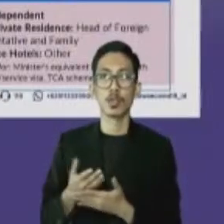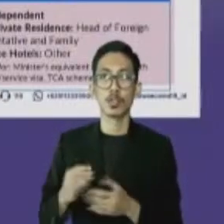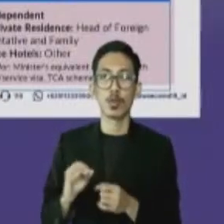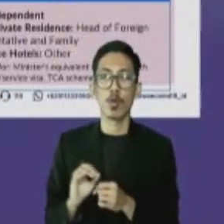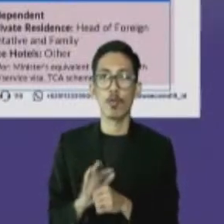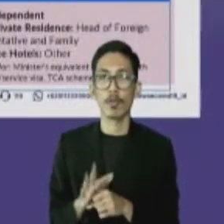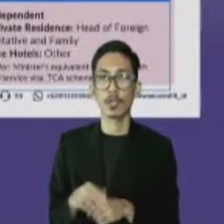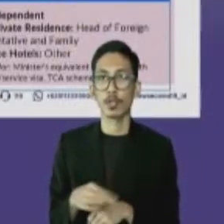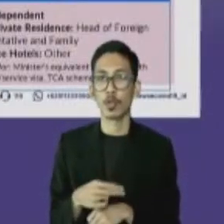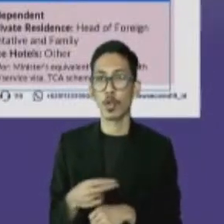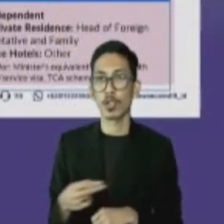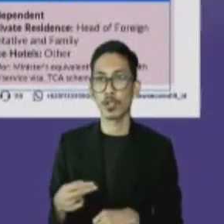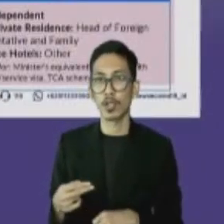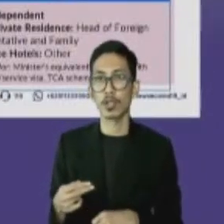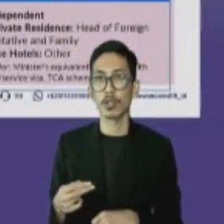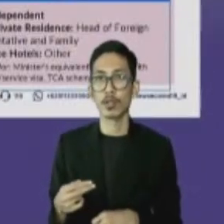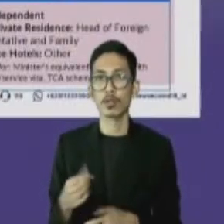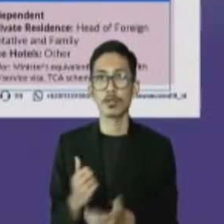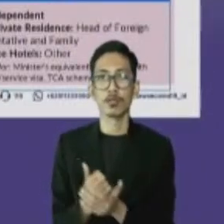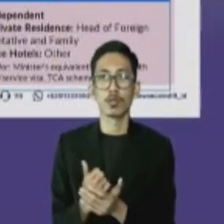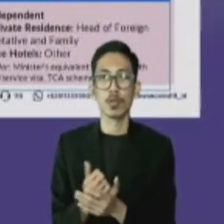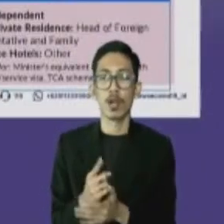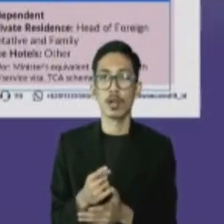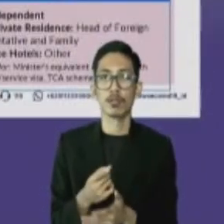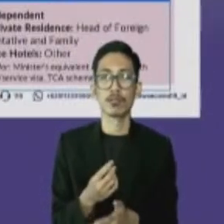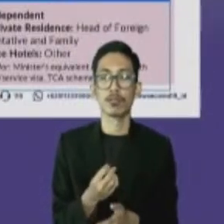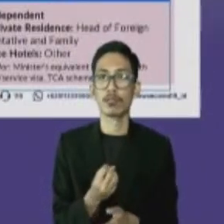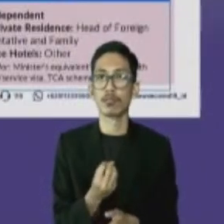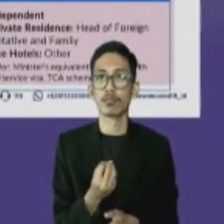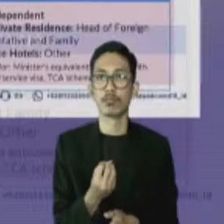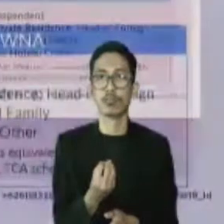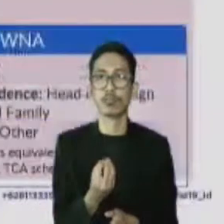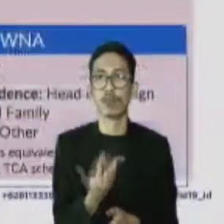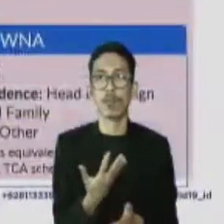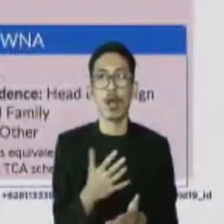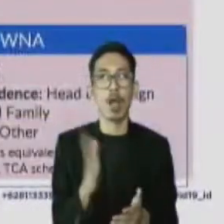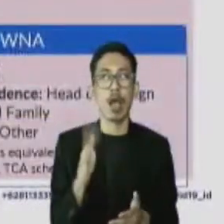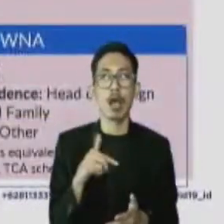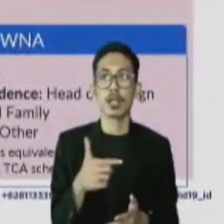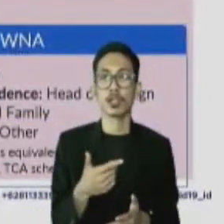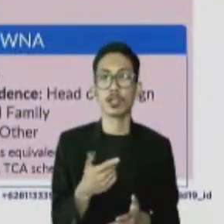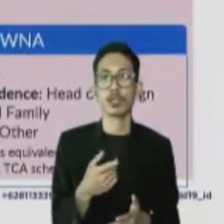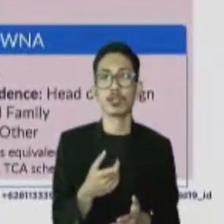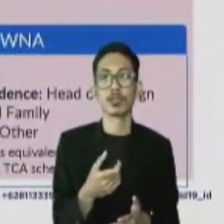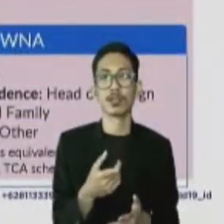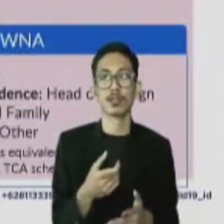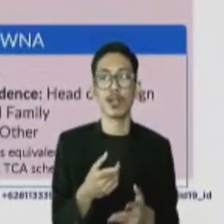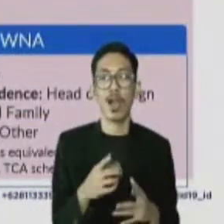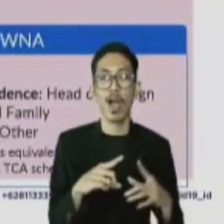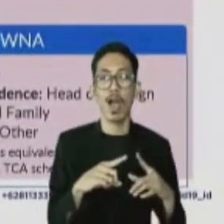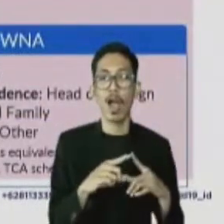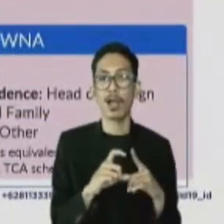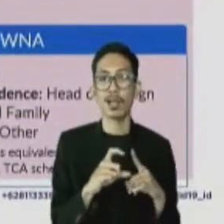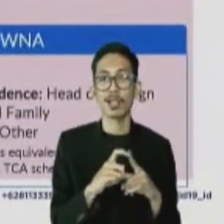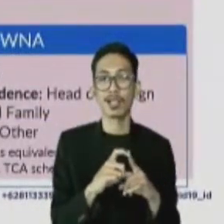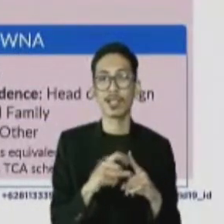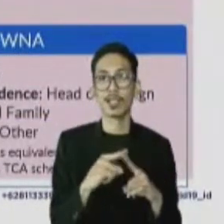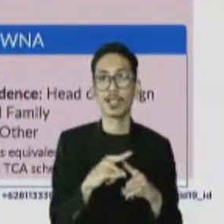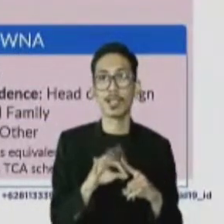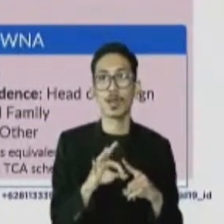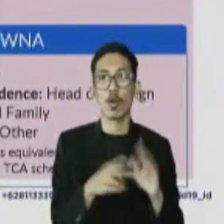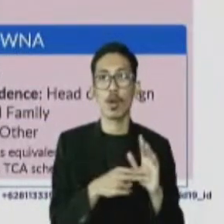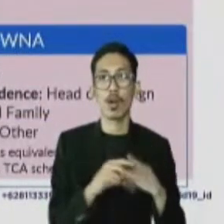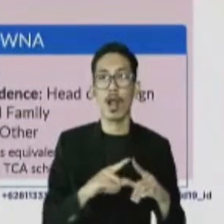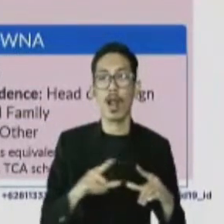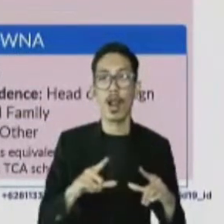period, which began to be implemented today. There are several changes and additional arrangements, including the